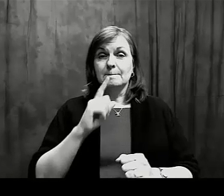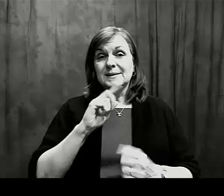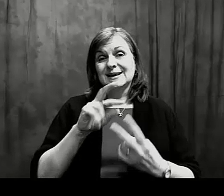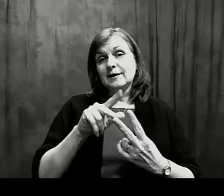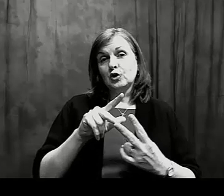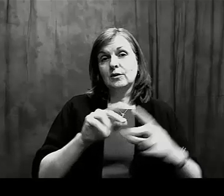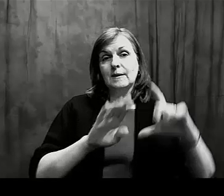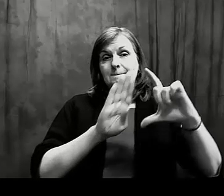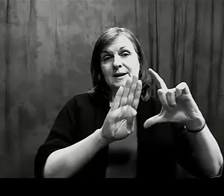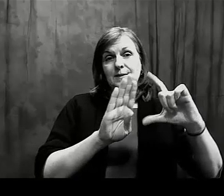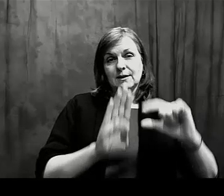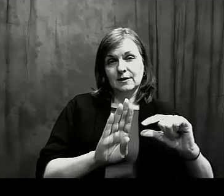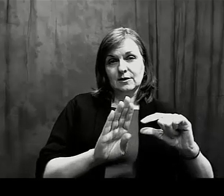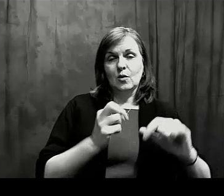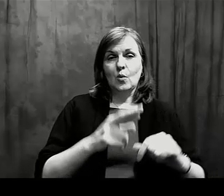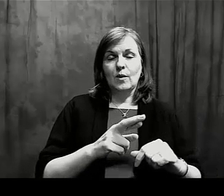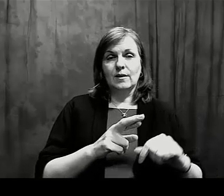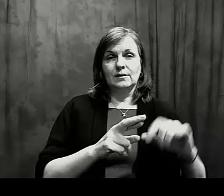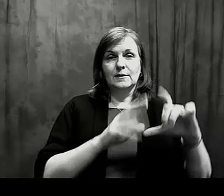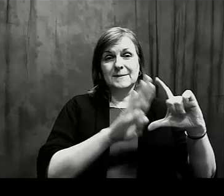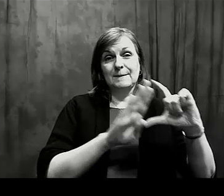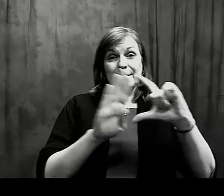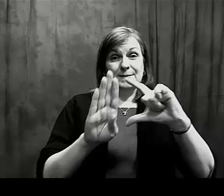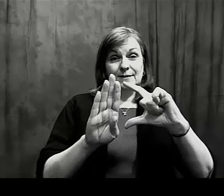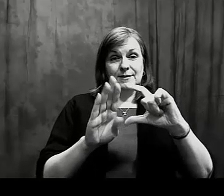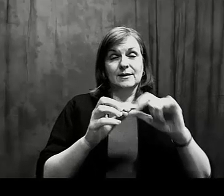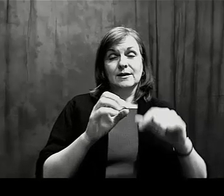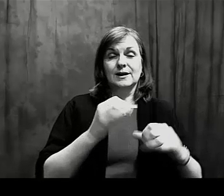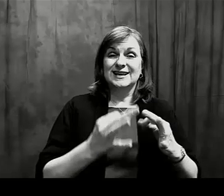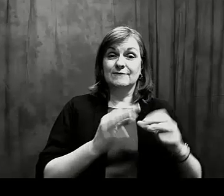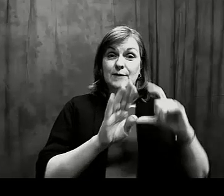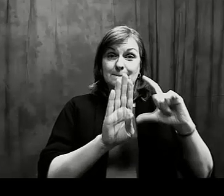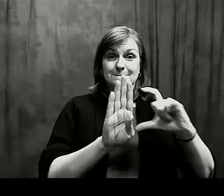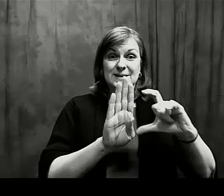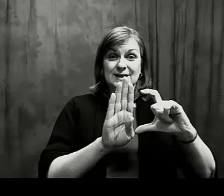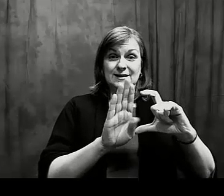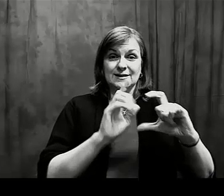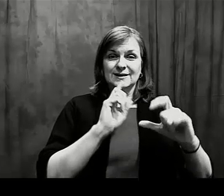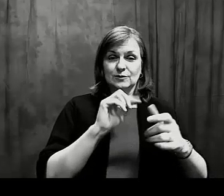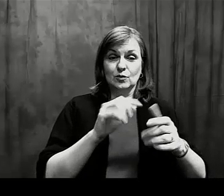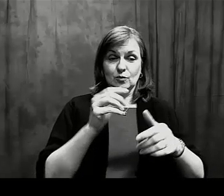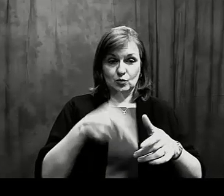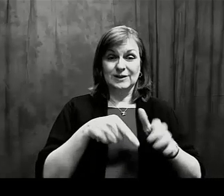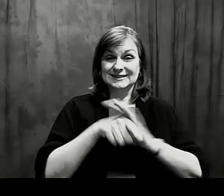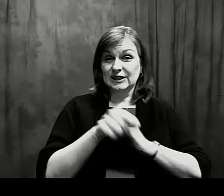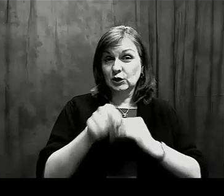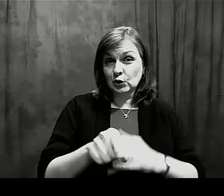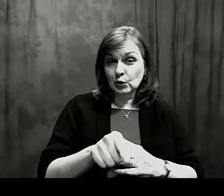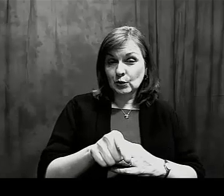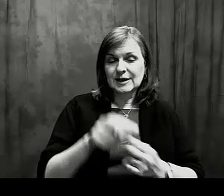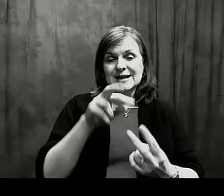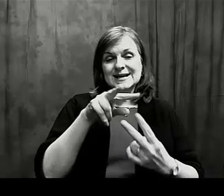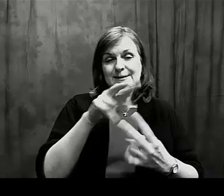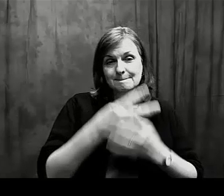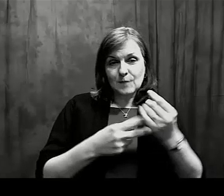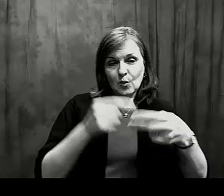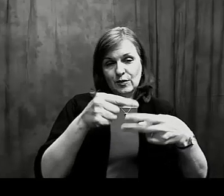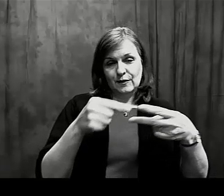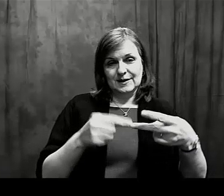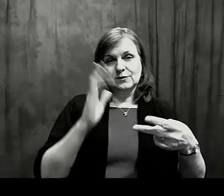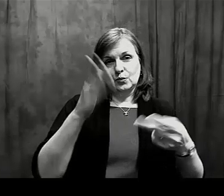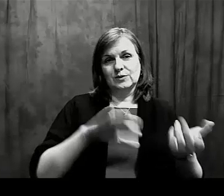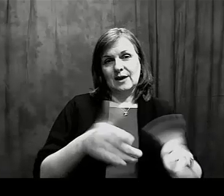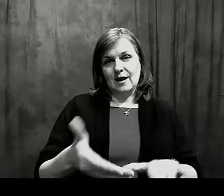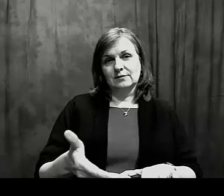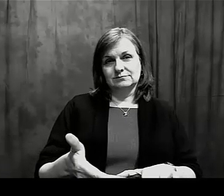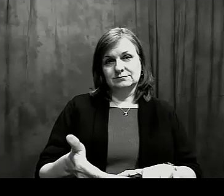So you can be big B, big B, or big B, little B. If big B is lethal, either one